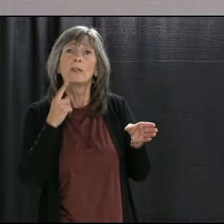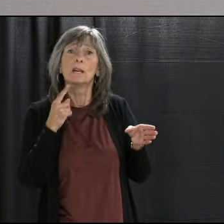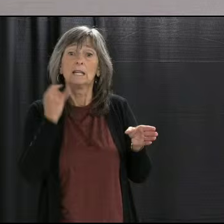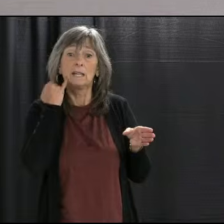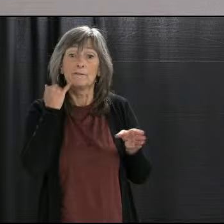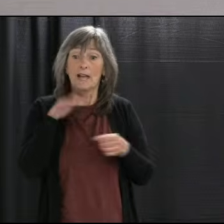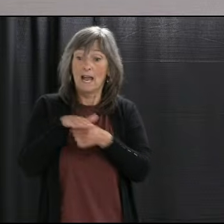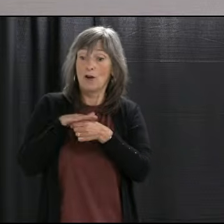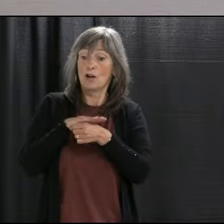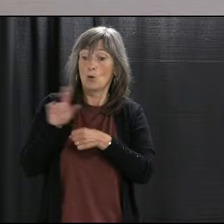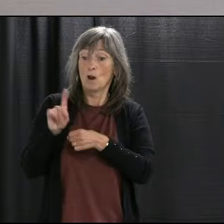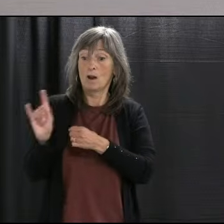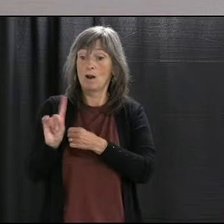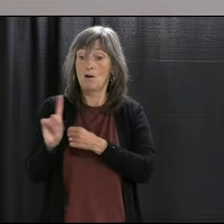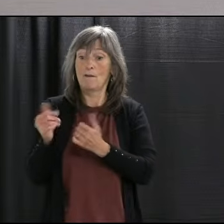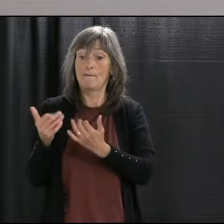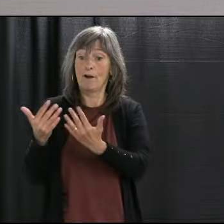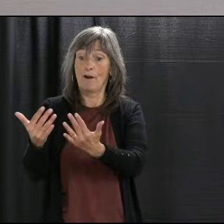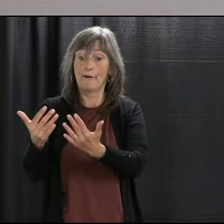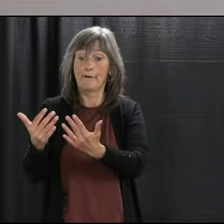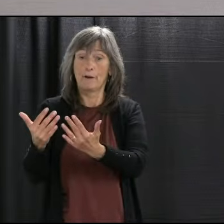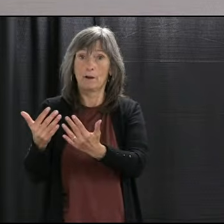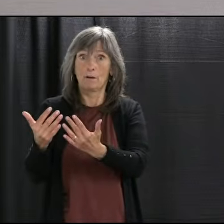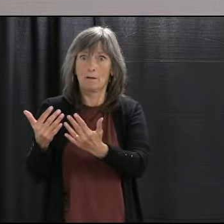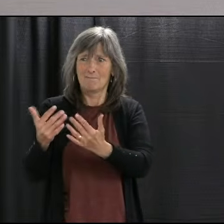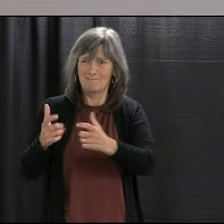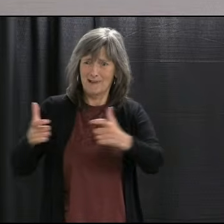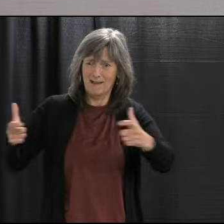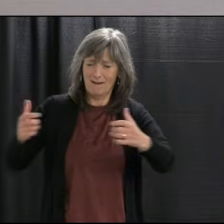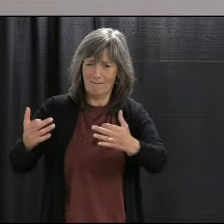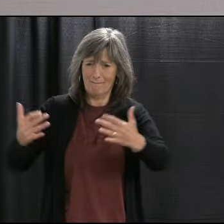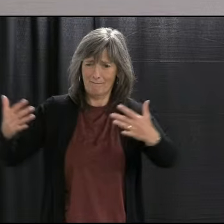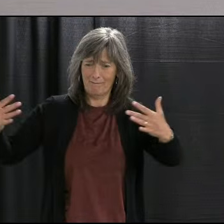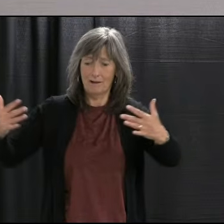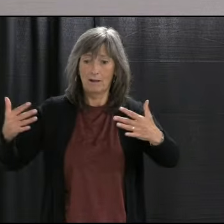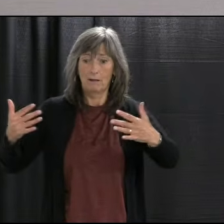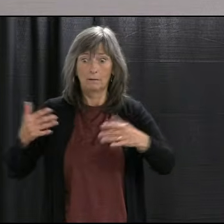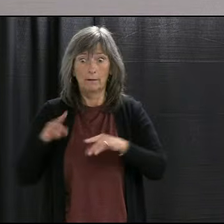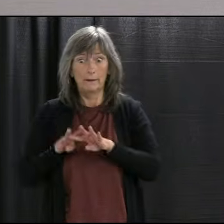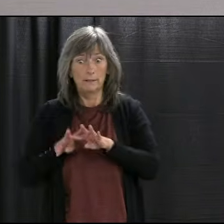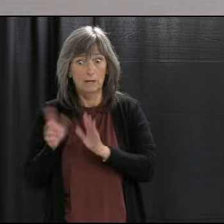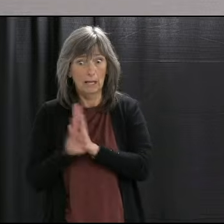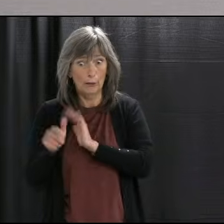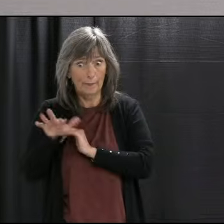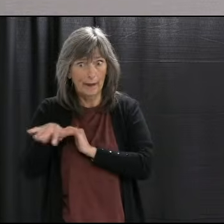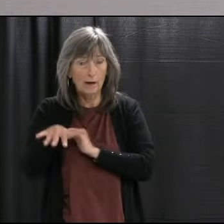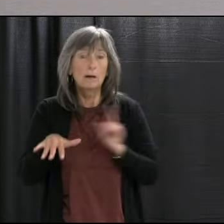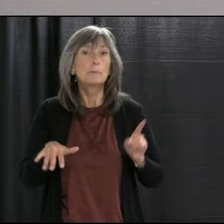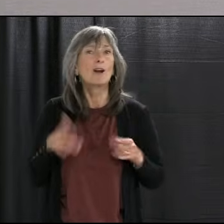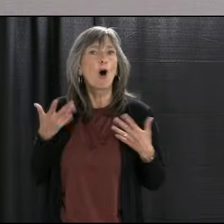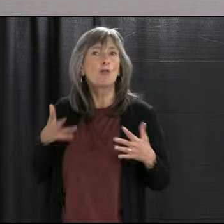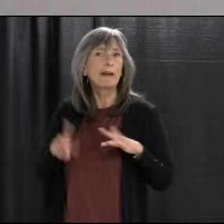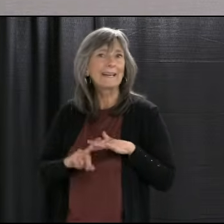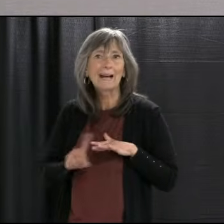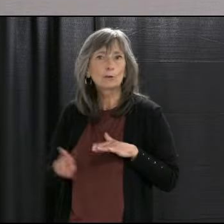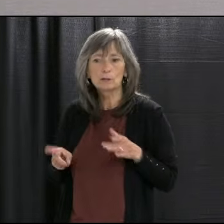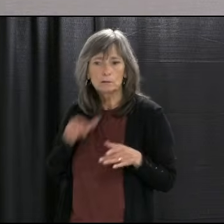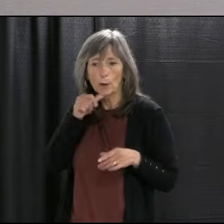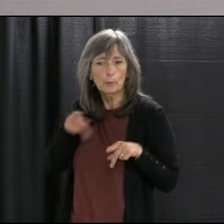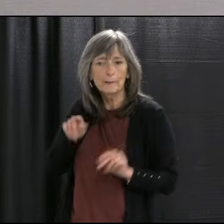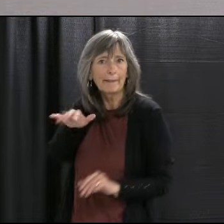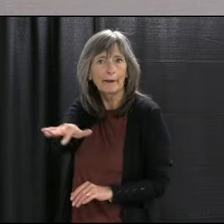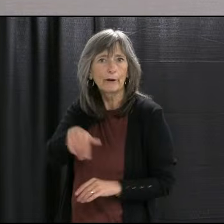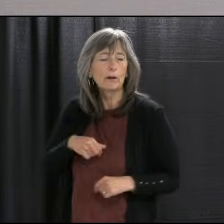control? They're evacuated areas. So if someone's on an ATV in an evacuated area, we have another issue. What's the punishment for